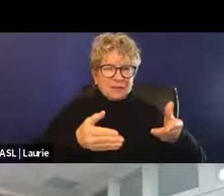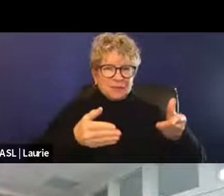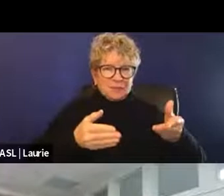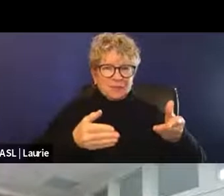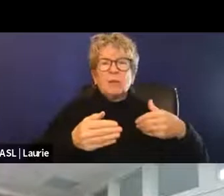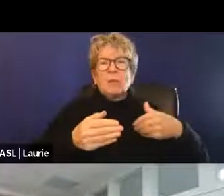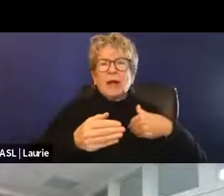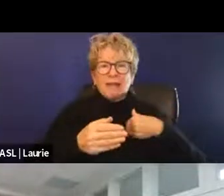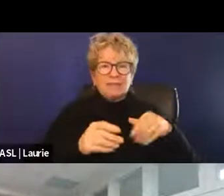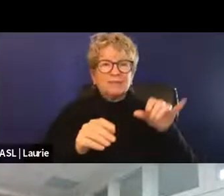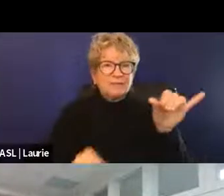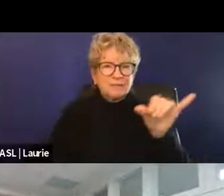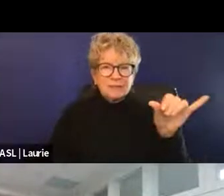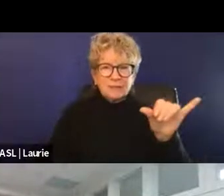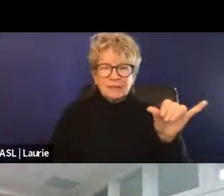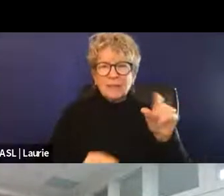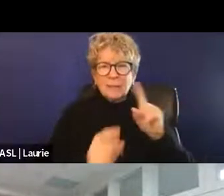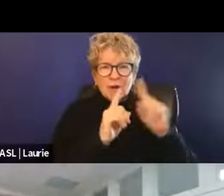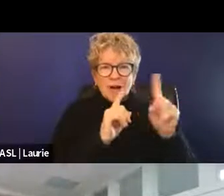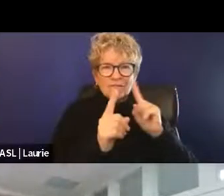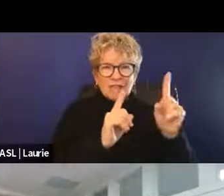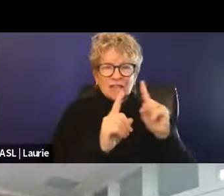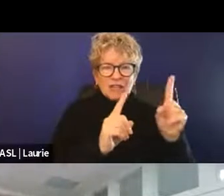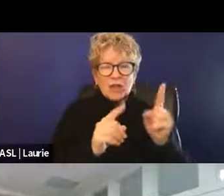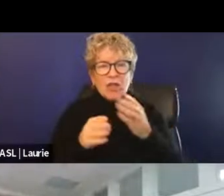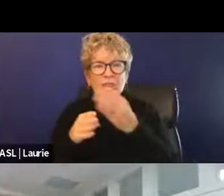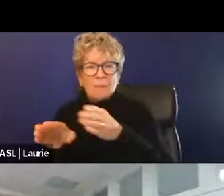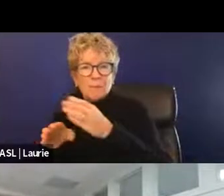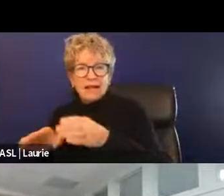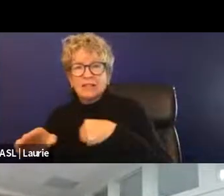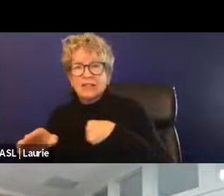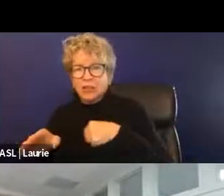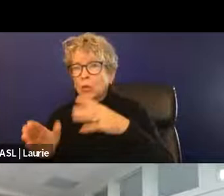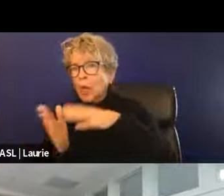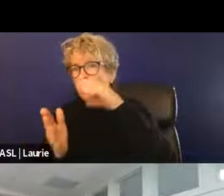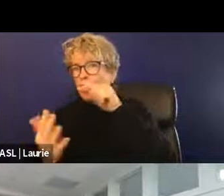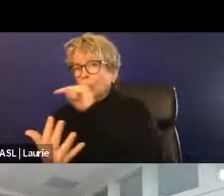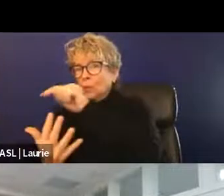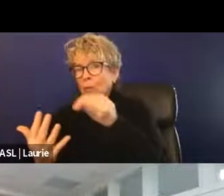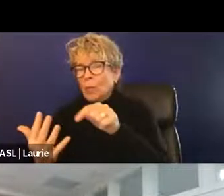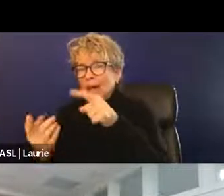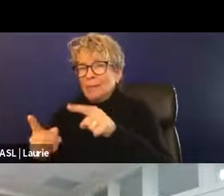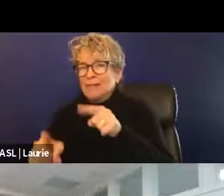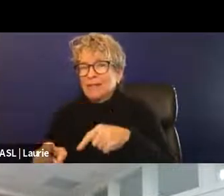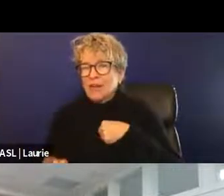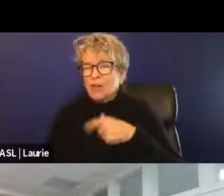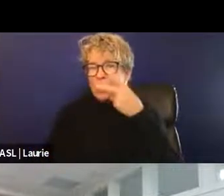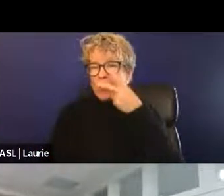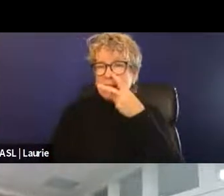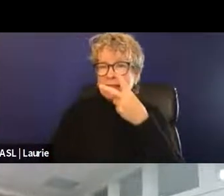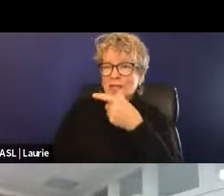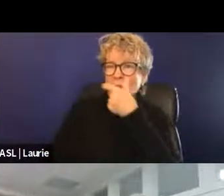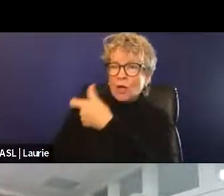here, but you will get to hear everything that happened in the breakout groups and the share out, and of course, watch the recordings later. So